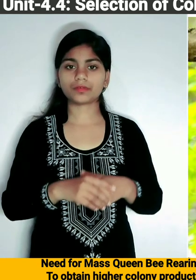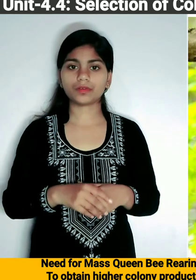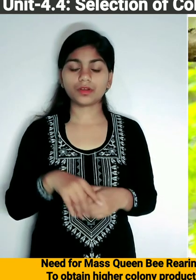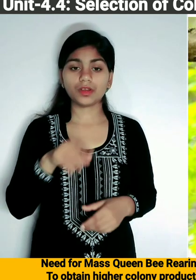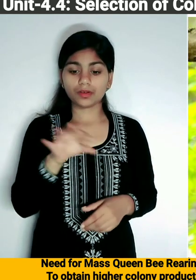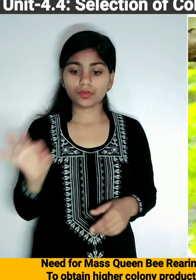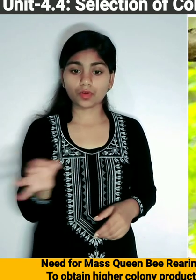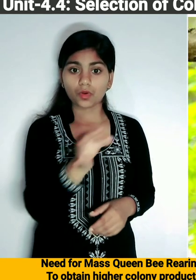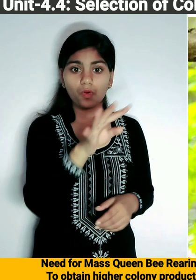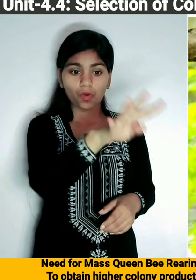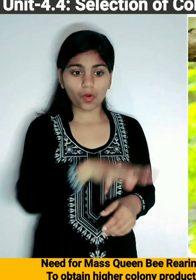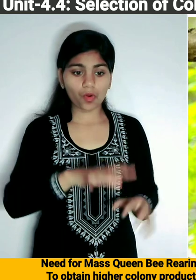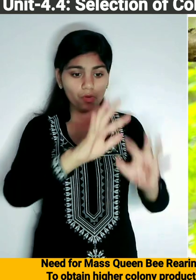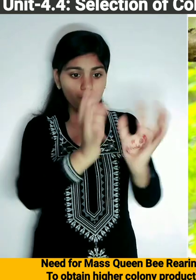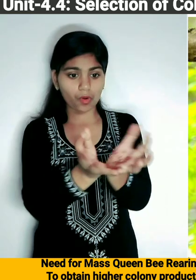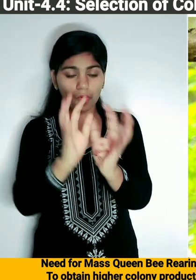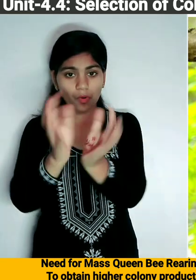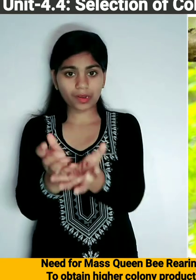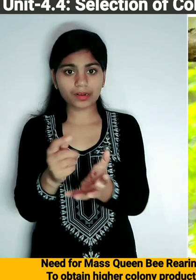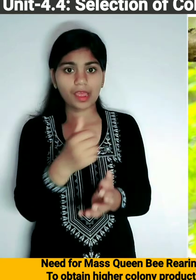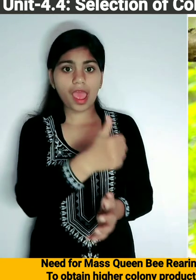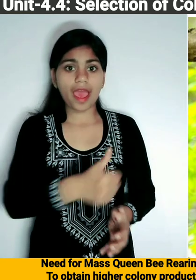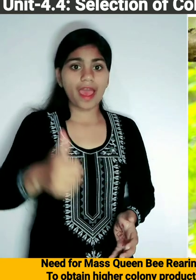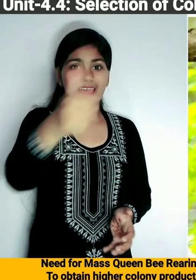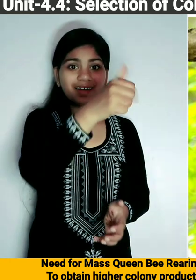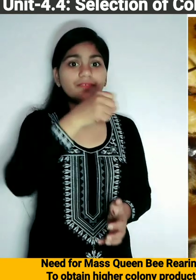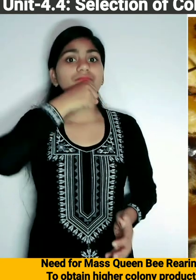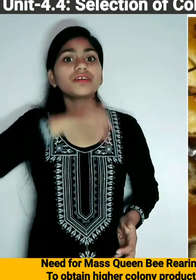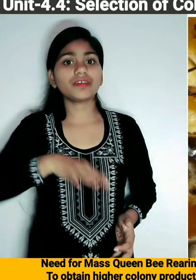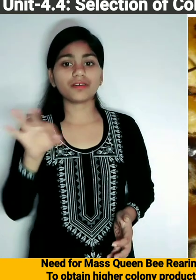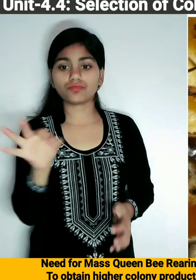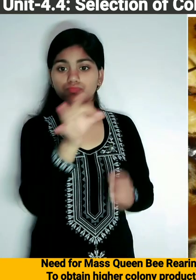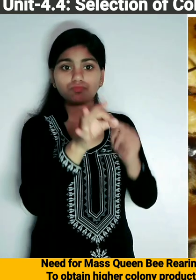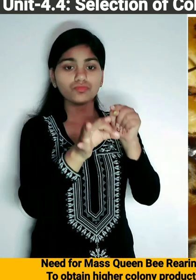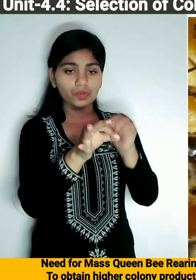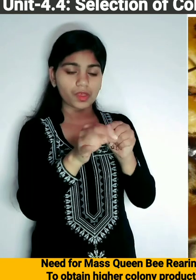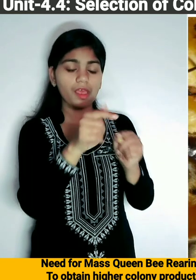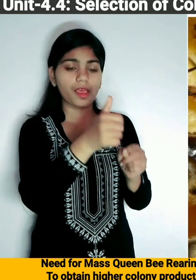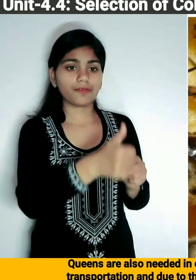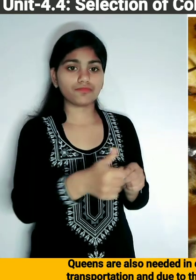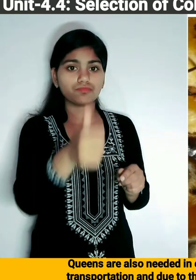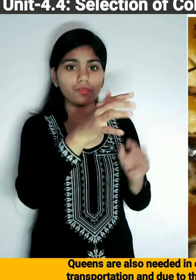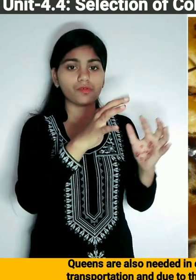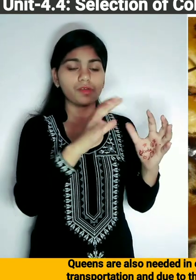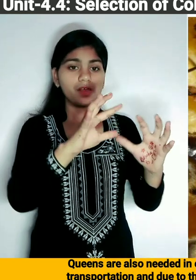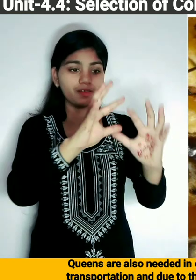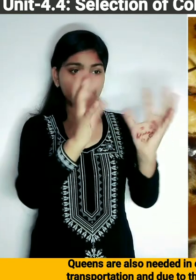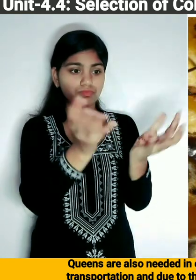duration. Colonies headed by young queen bees swarm less.